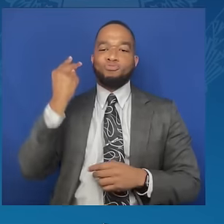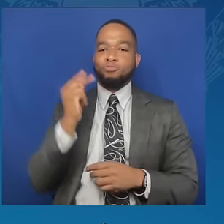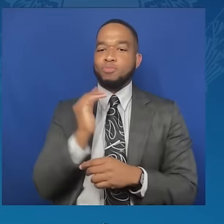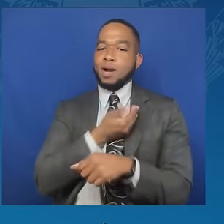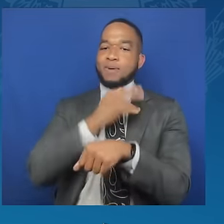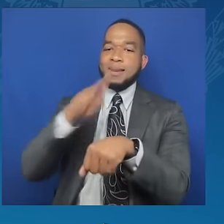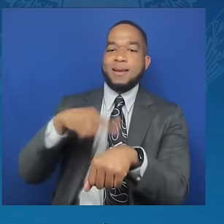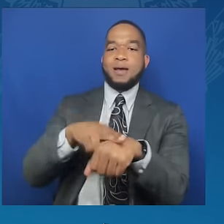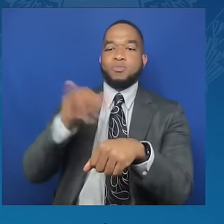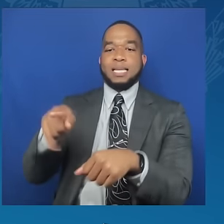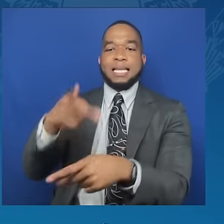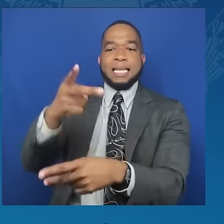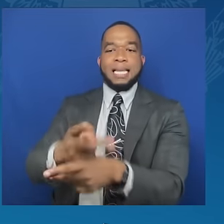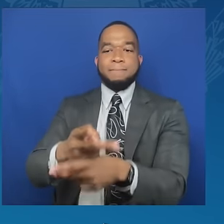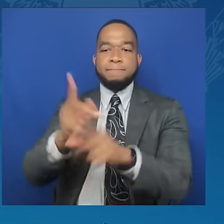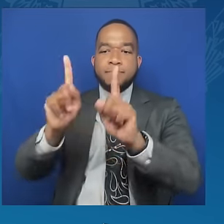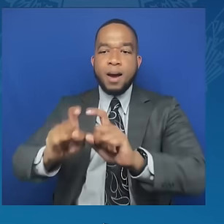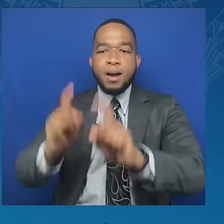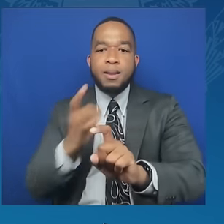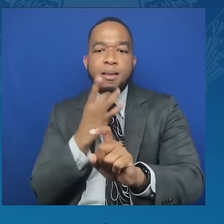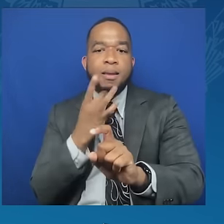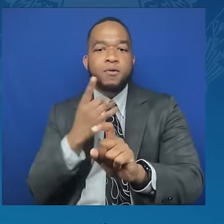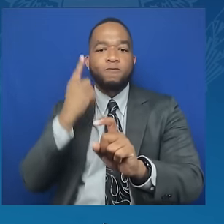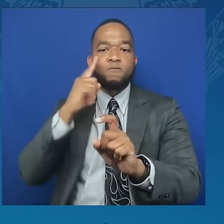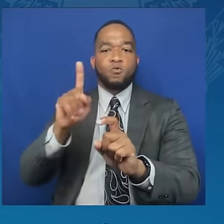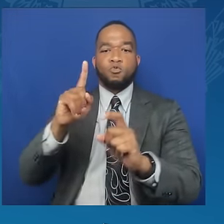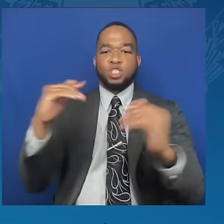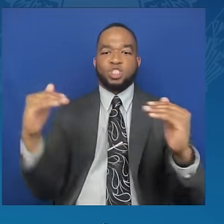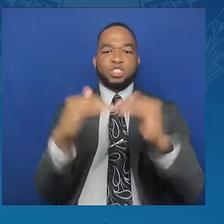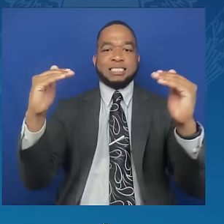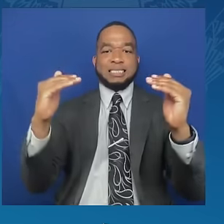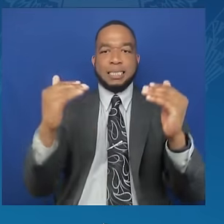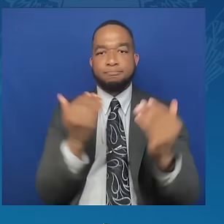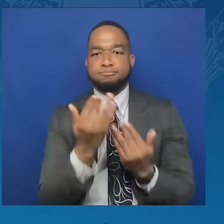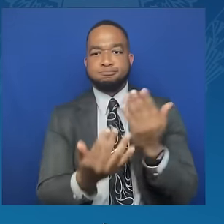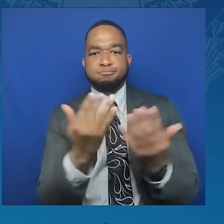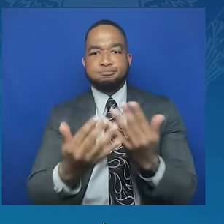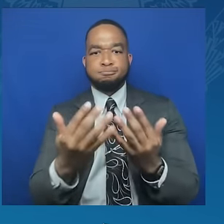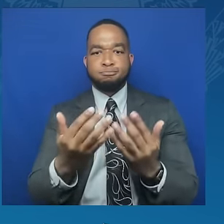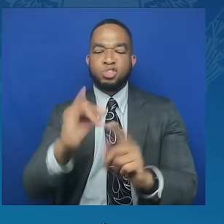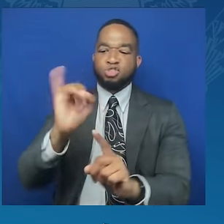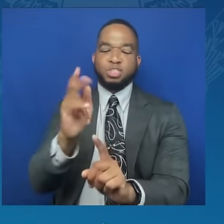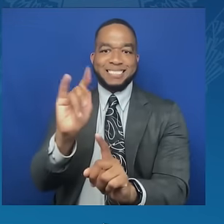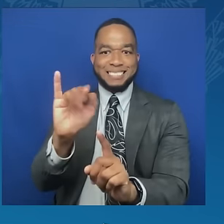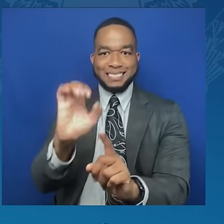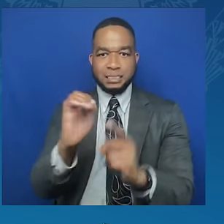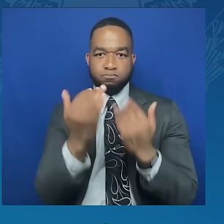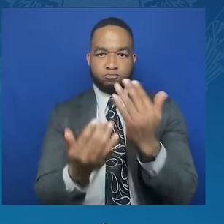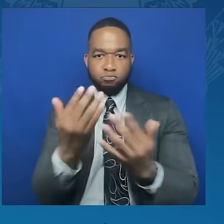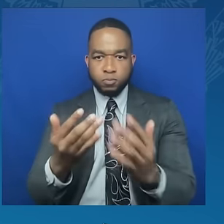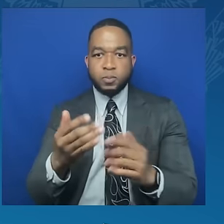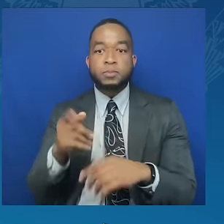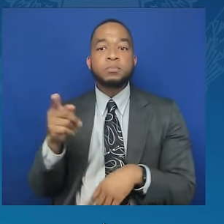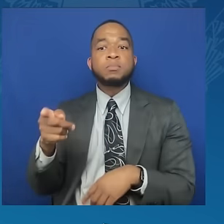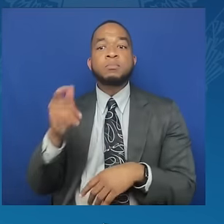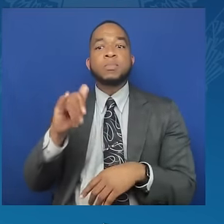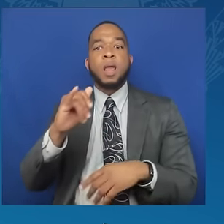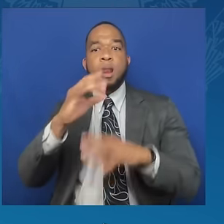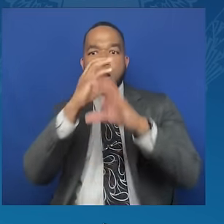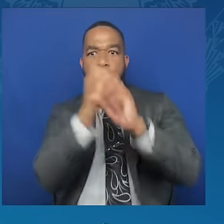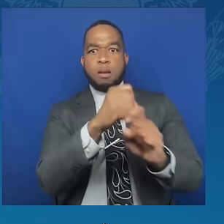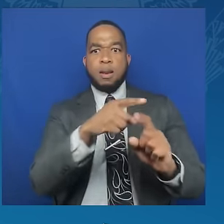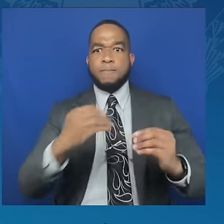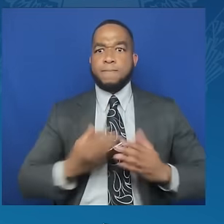from Congressman Lewis and to honor all those who marched 59 years ago, let us resolve to keep that light burning